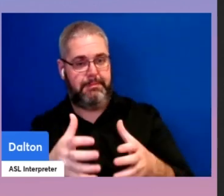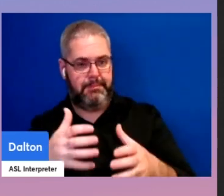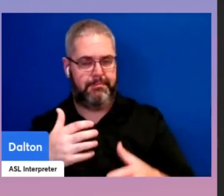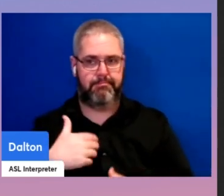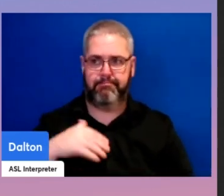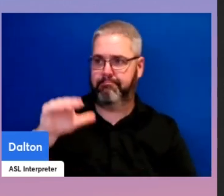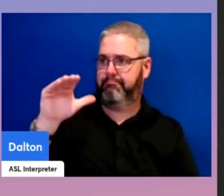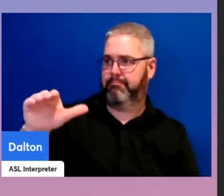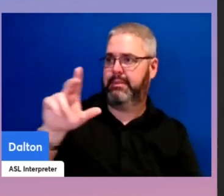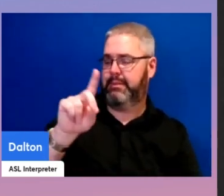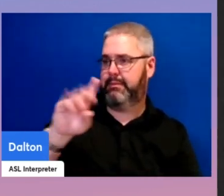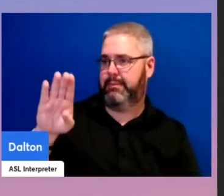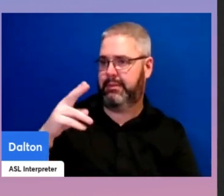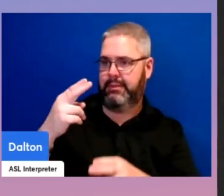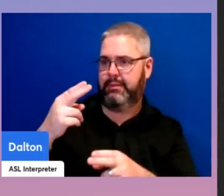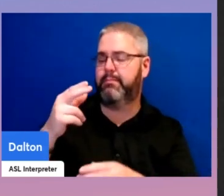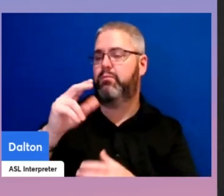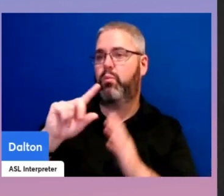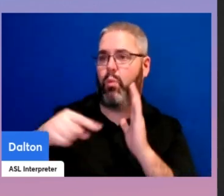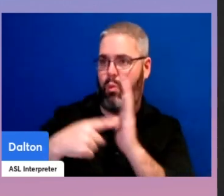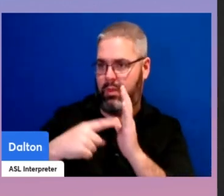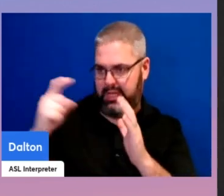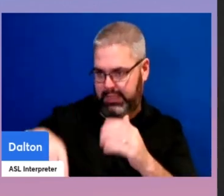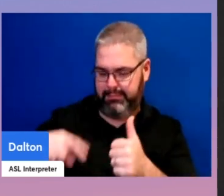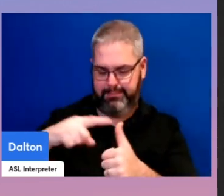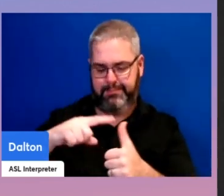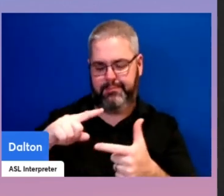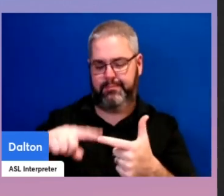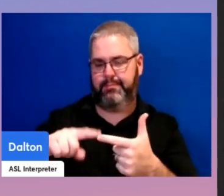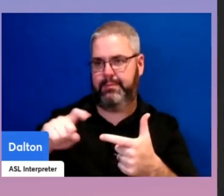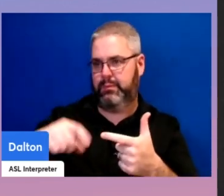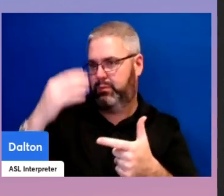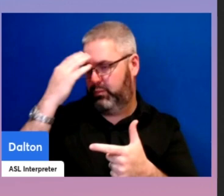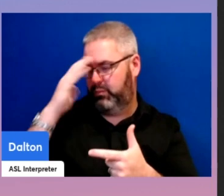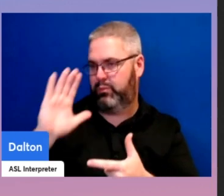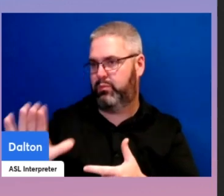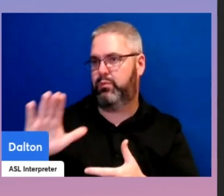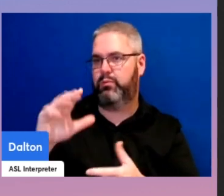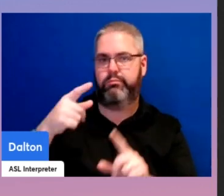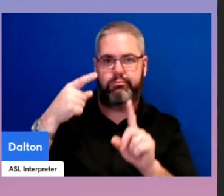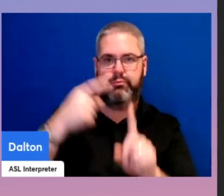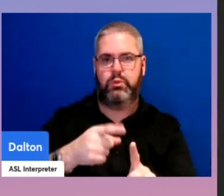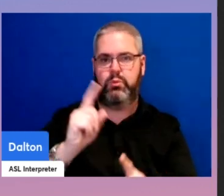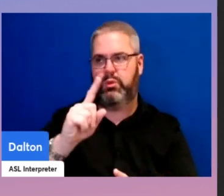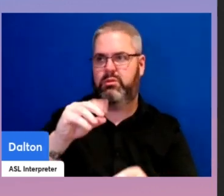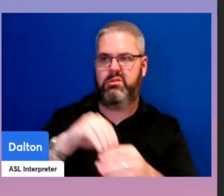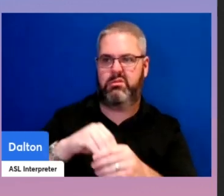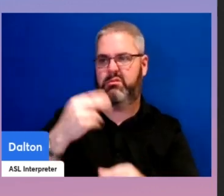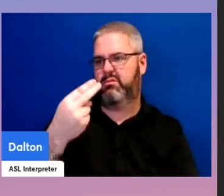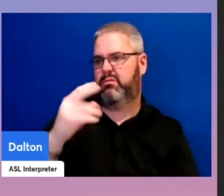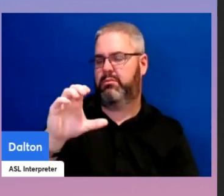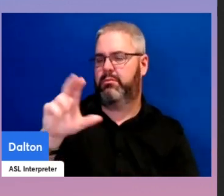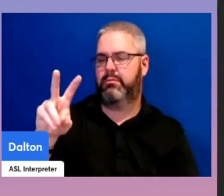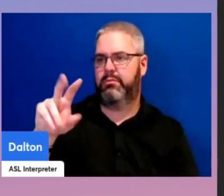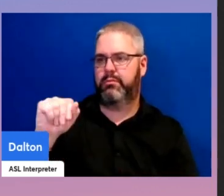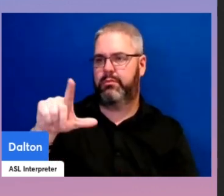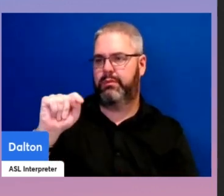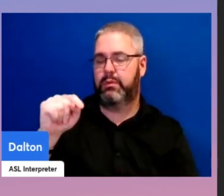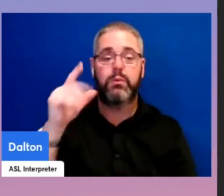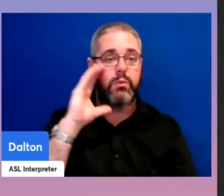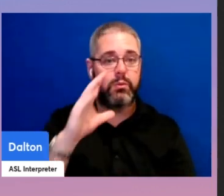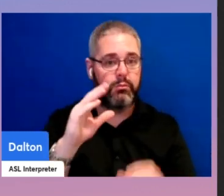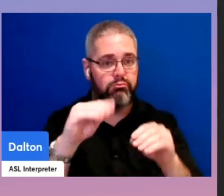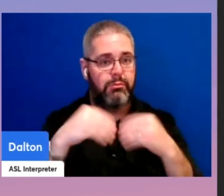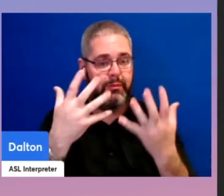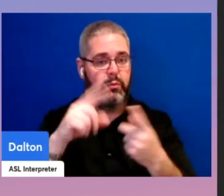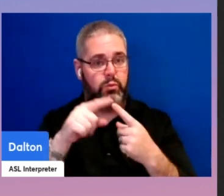database name, database role, and I need to know the mount point of where it exists in HashiCorp Vault. So this would be something that's going to be provided to you